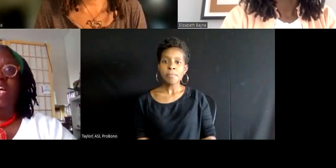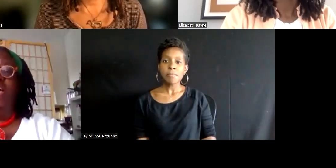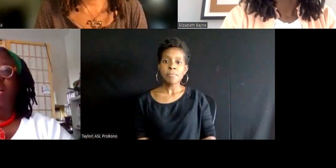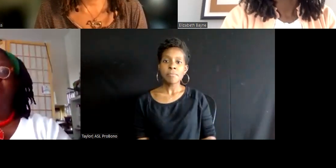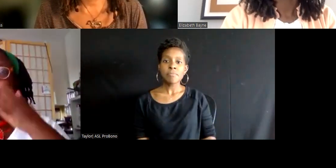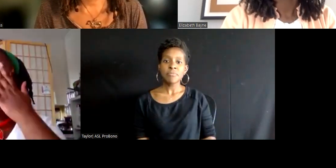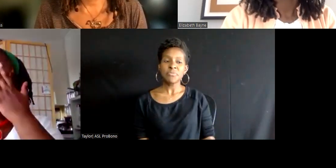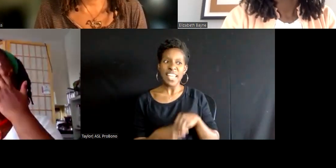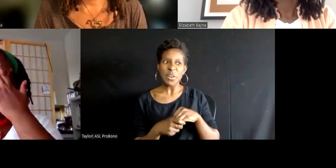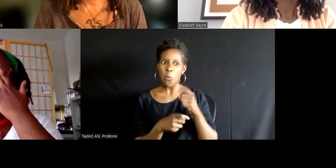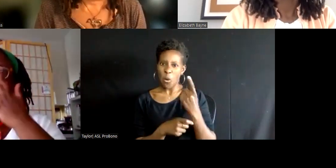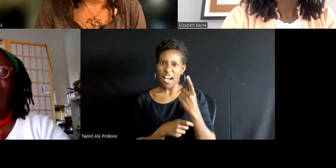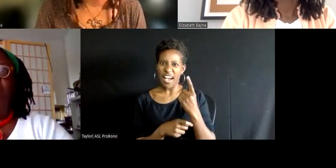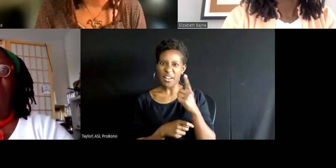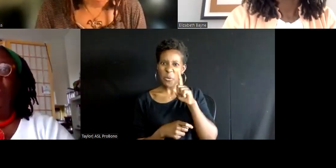question.